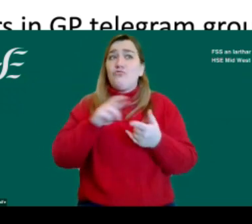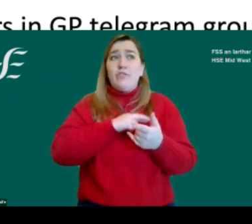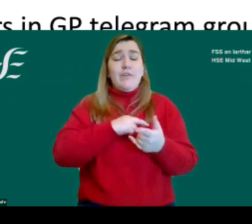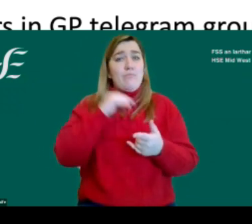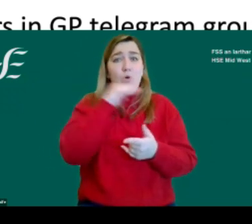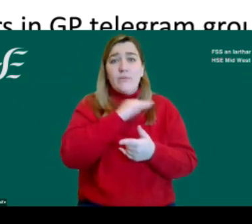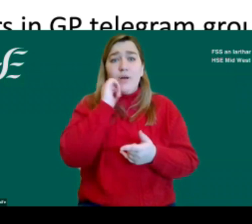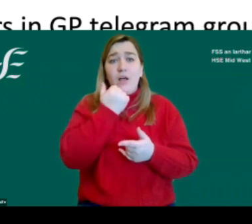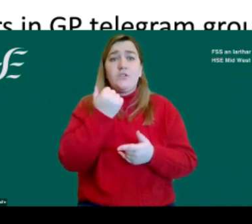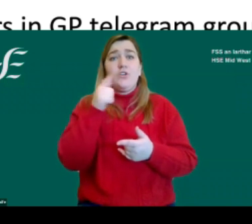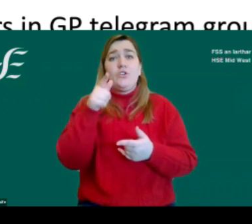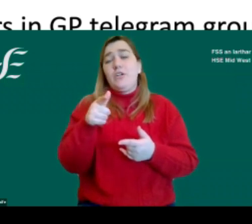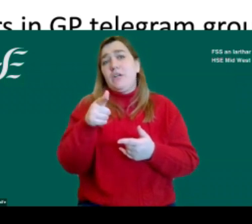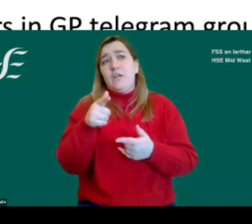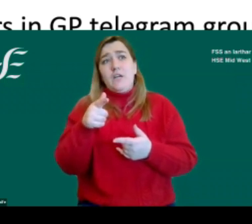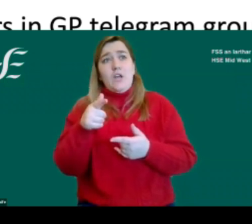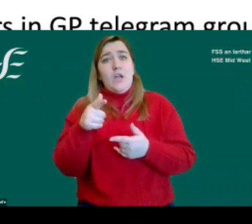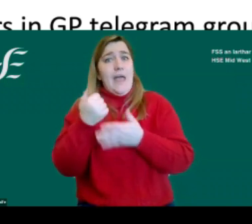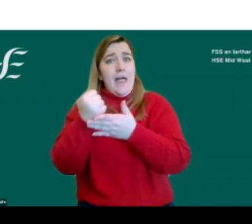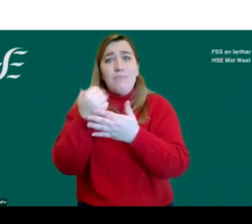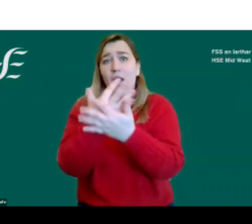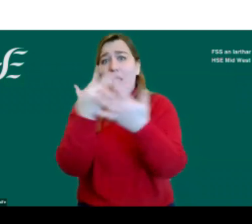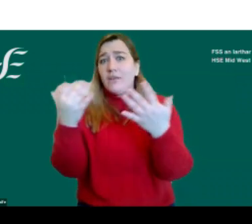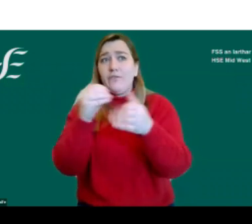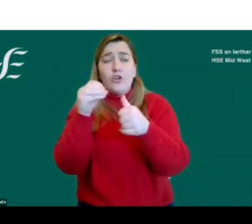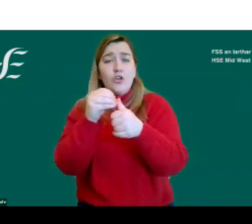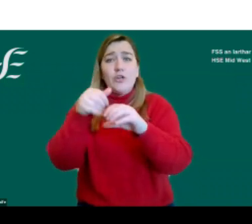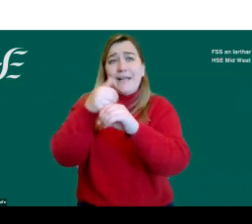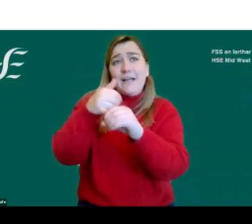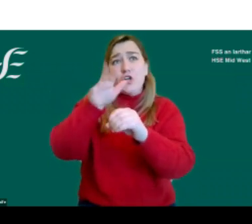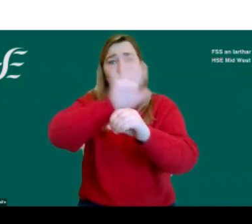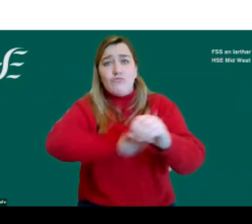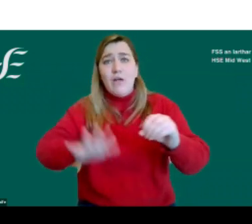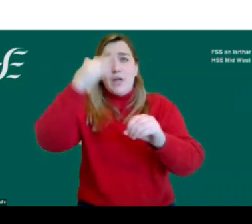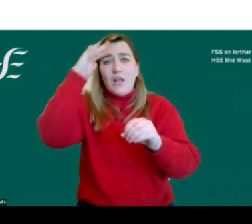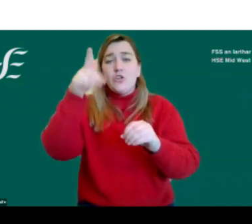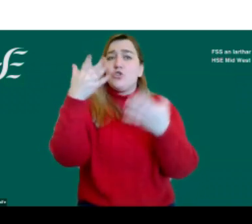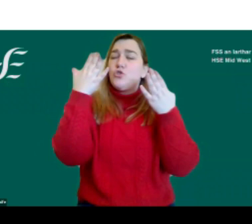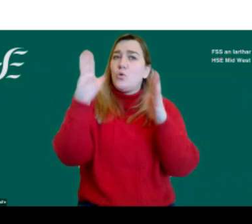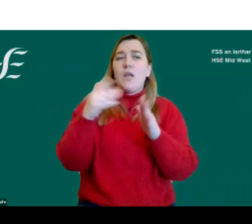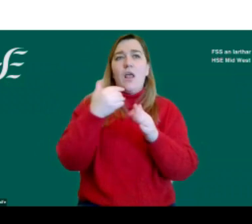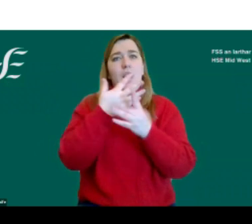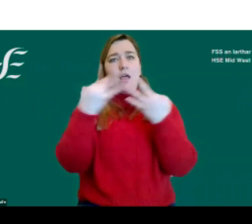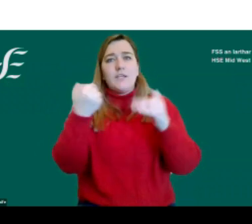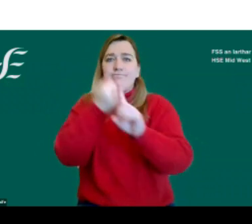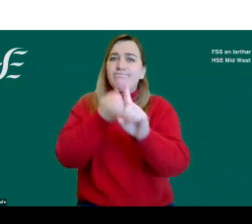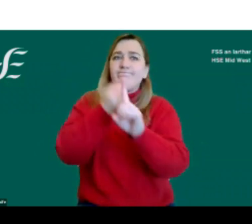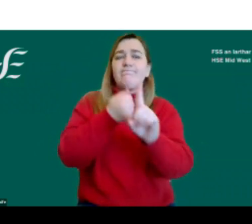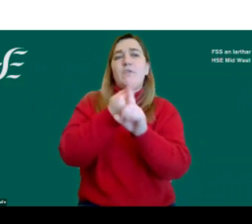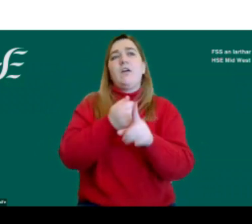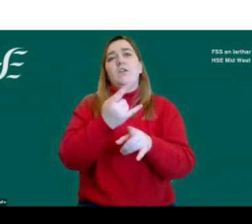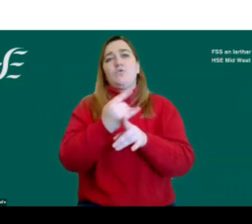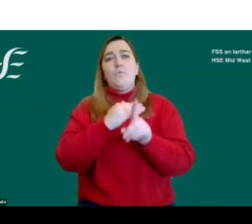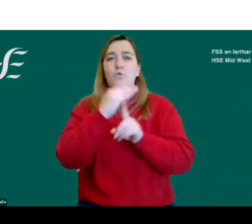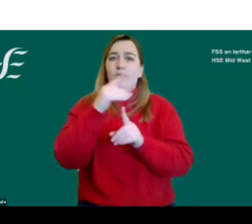tremendous leadership, and she is very active on that group as well. So my take-home message, big thing is that genital urinary